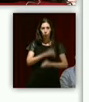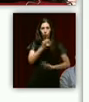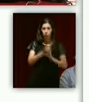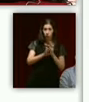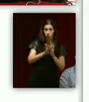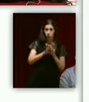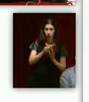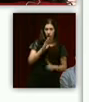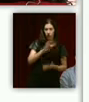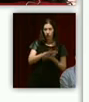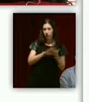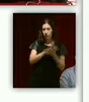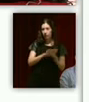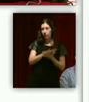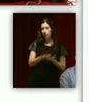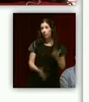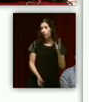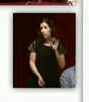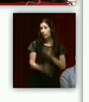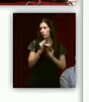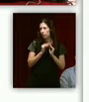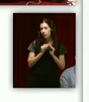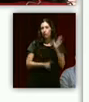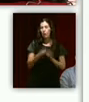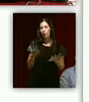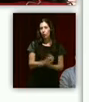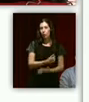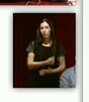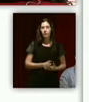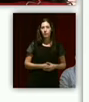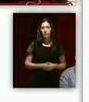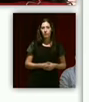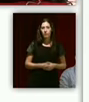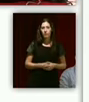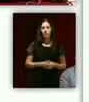of the software. Everything's been developed